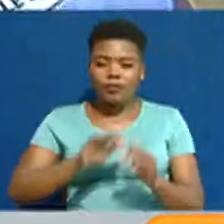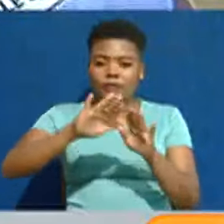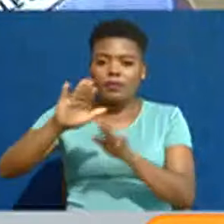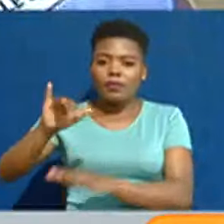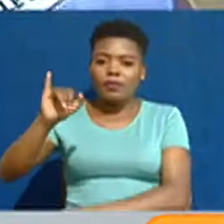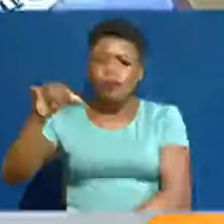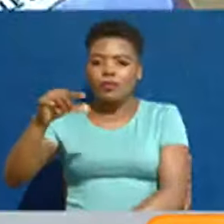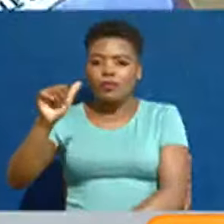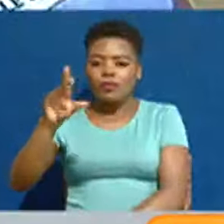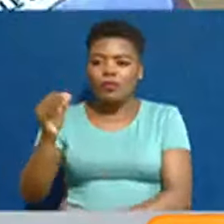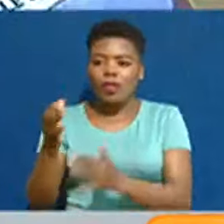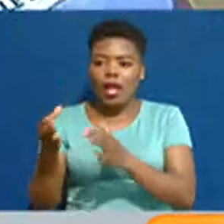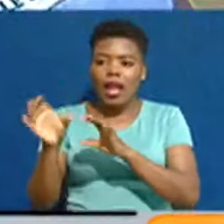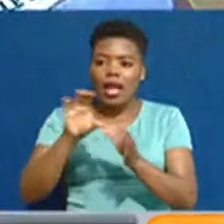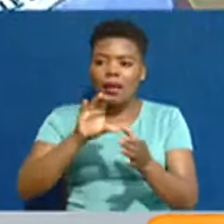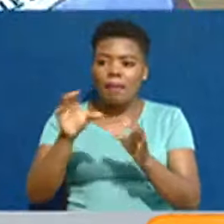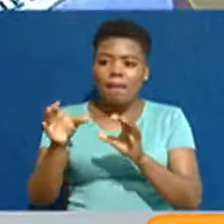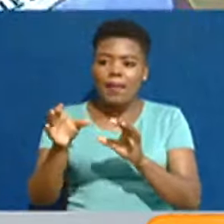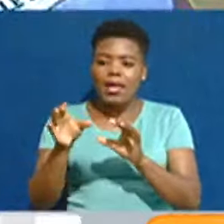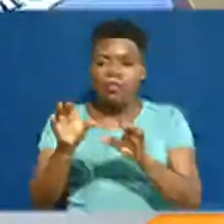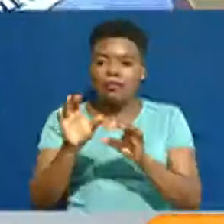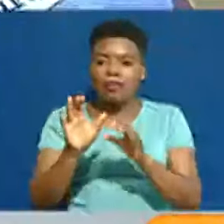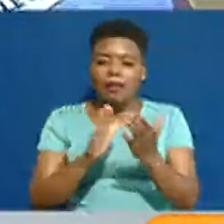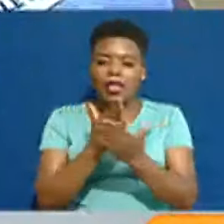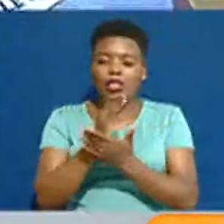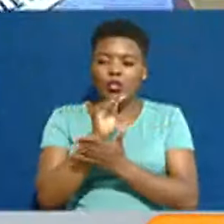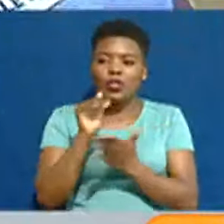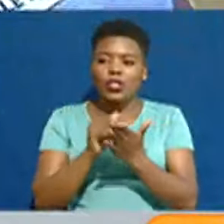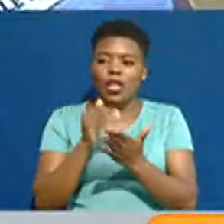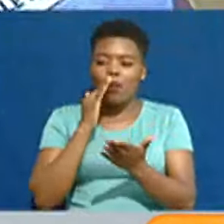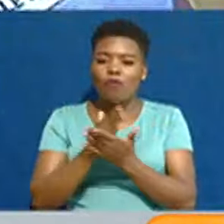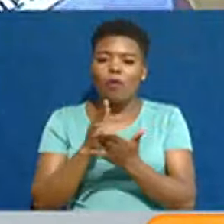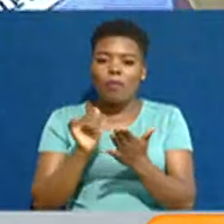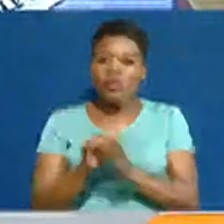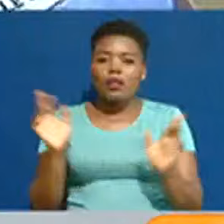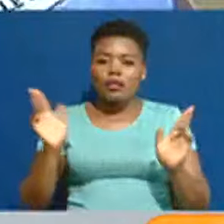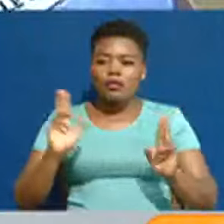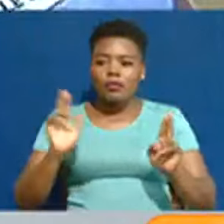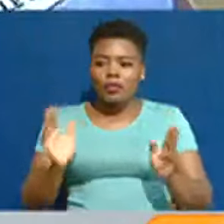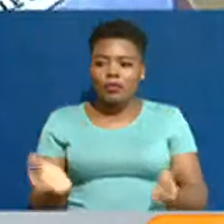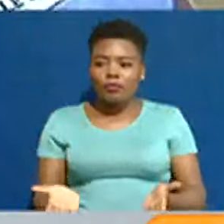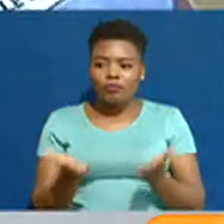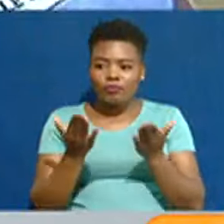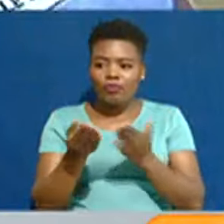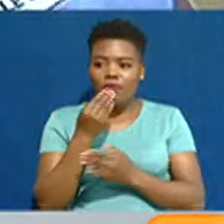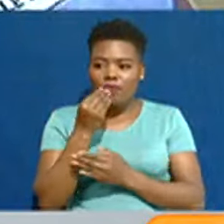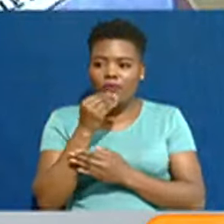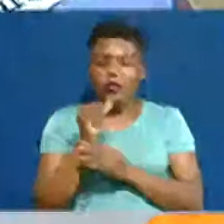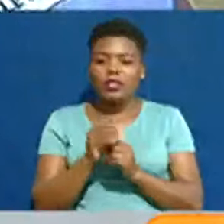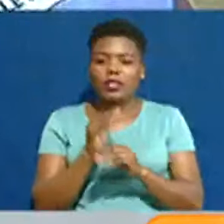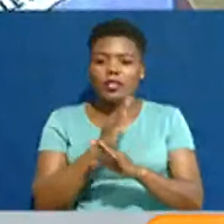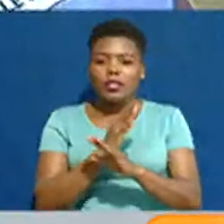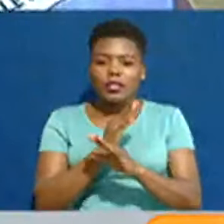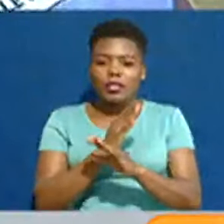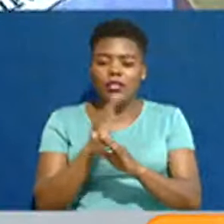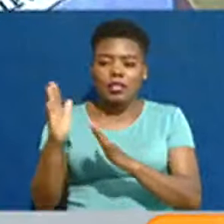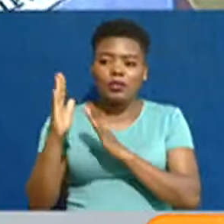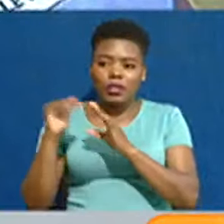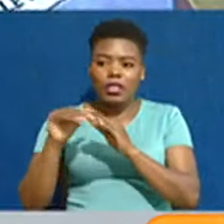And the IGAD Climate Prediction and Application Center has affirmed its commitment towards improving food and nutrition security in the